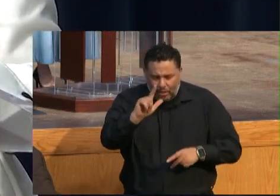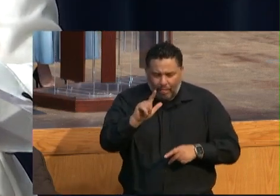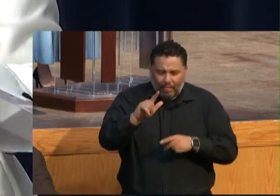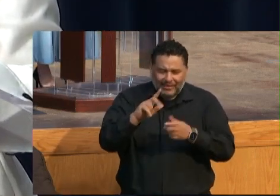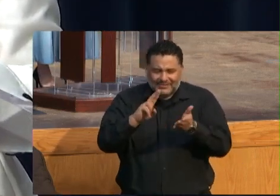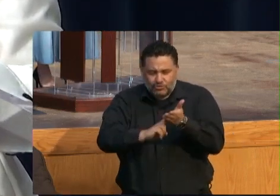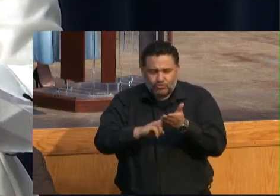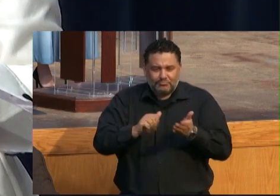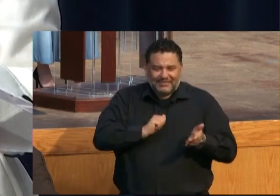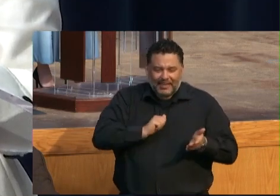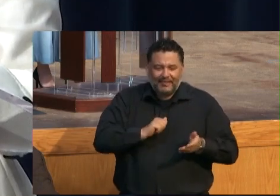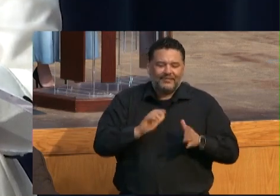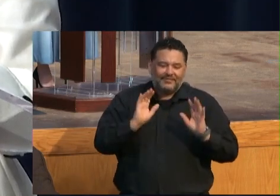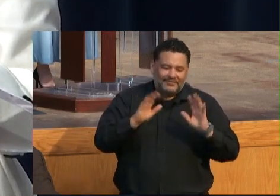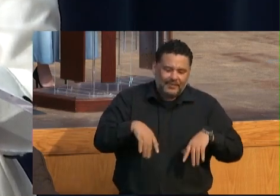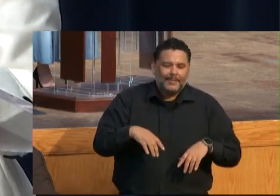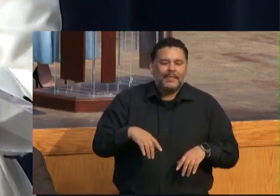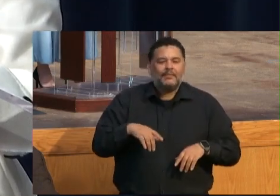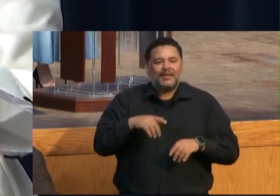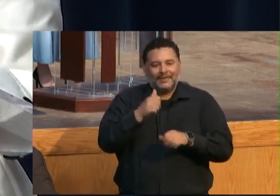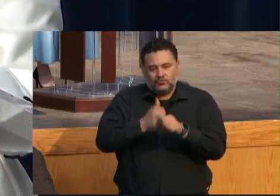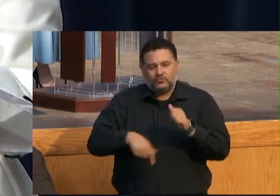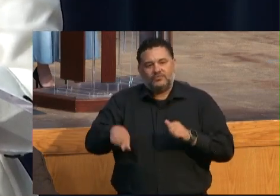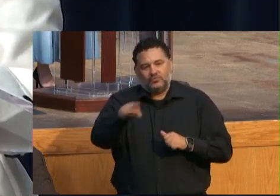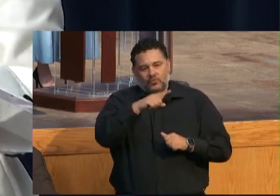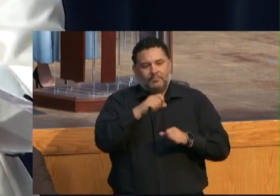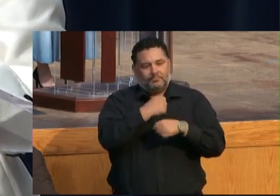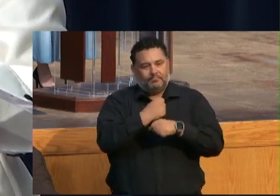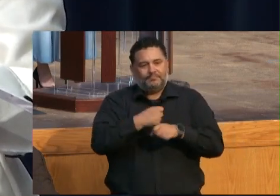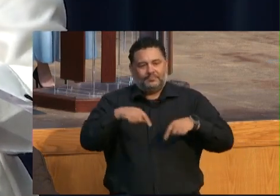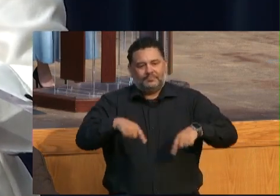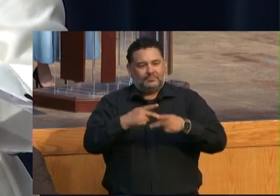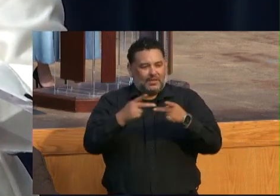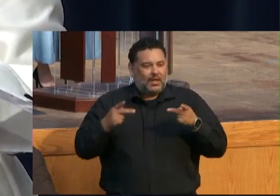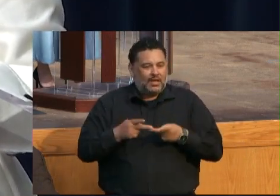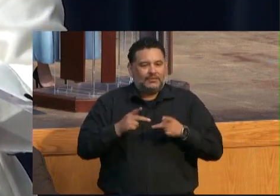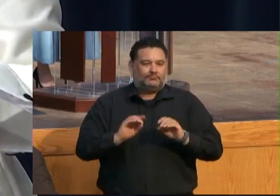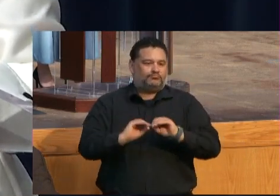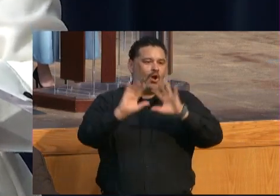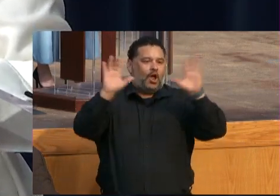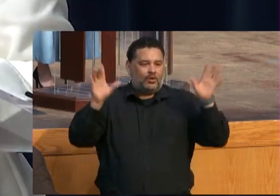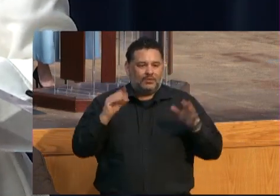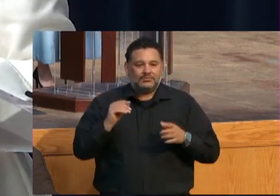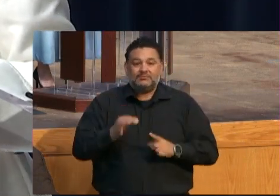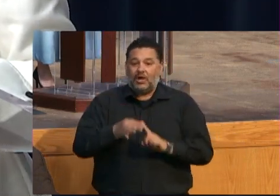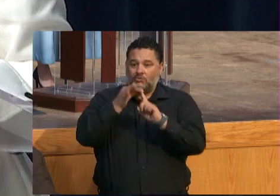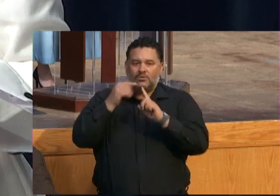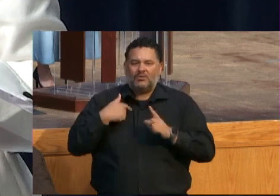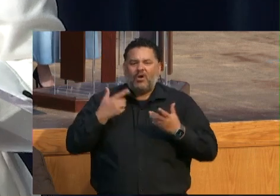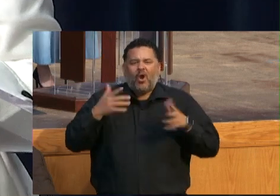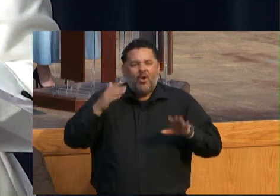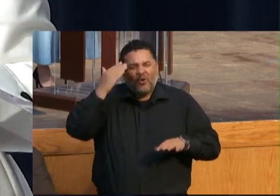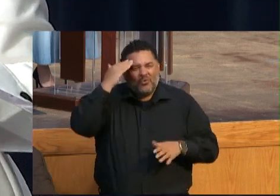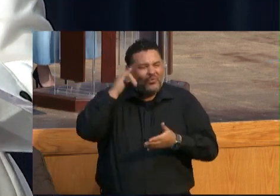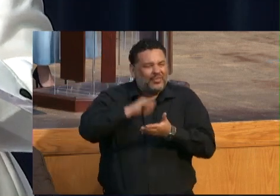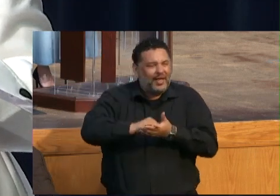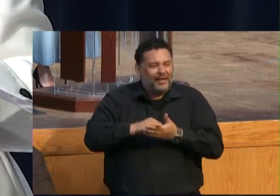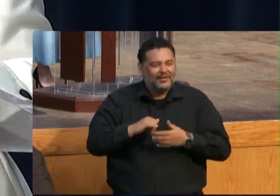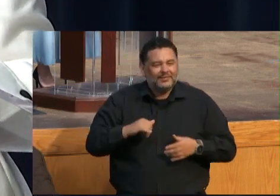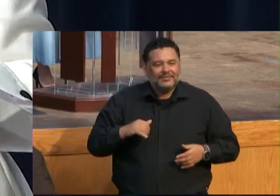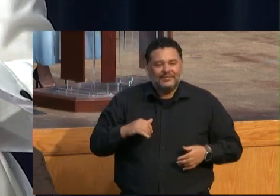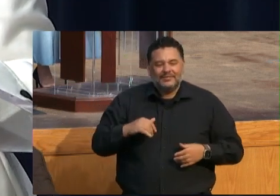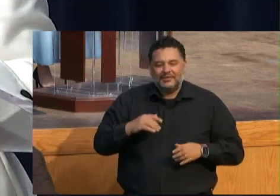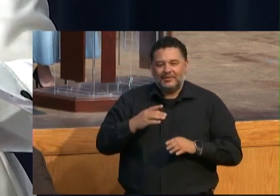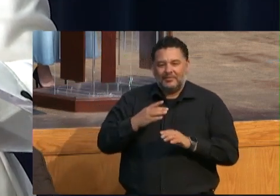but each of you make this place brighter and special. And I knew that before I was sitting over there all by myself